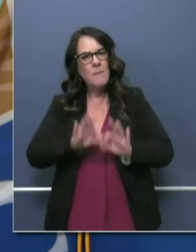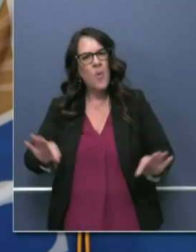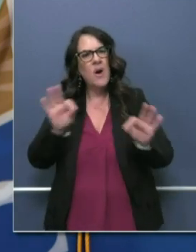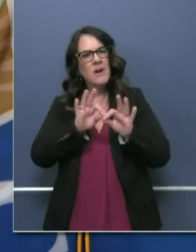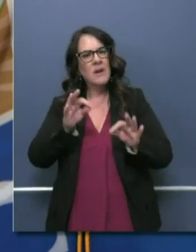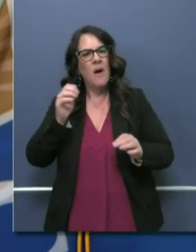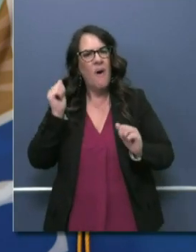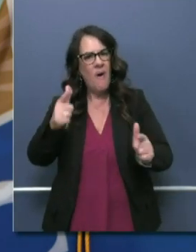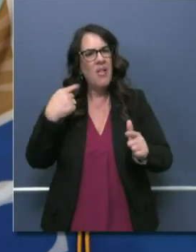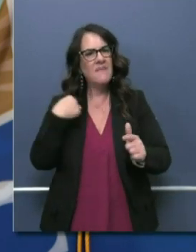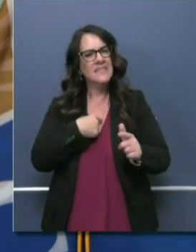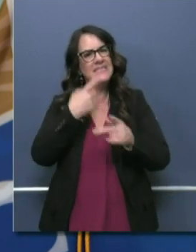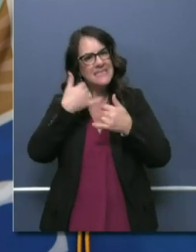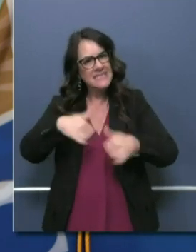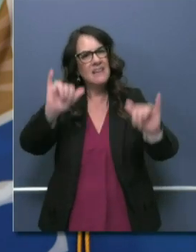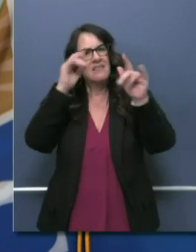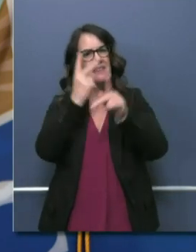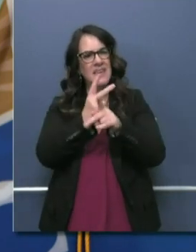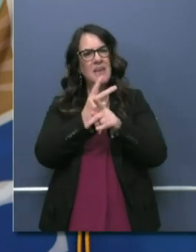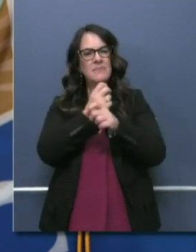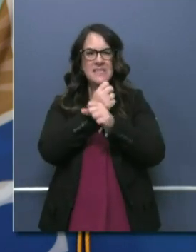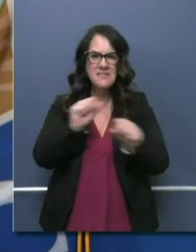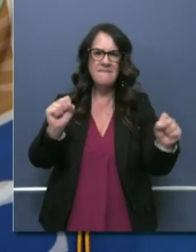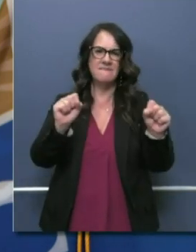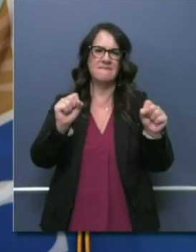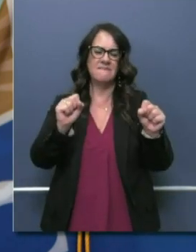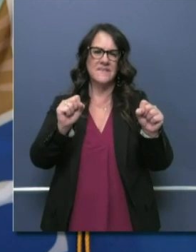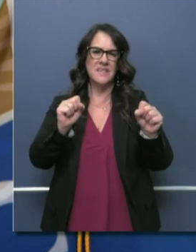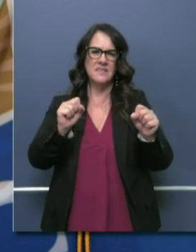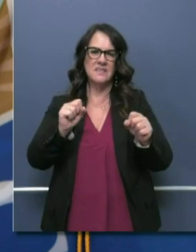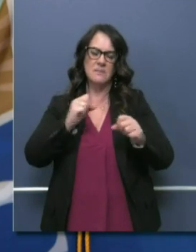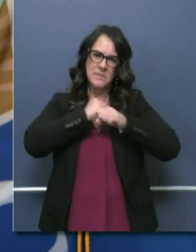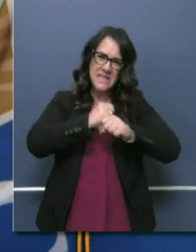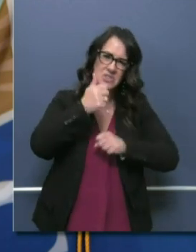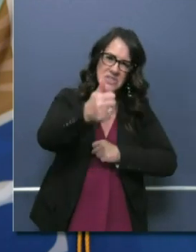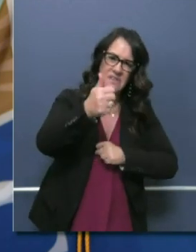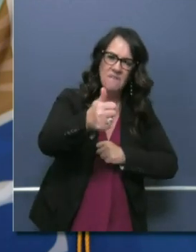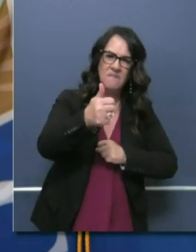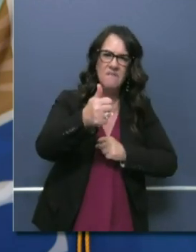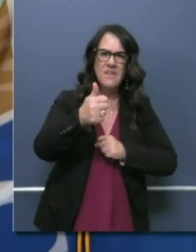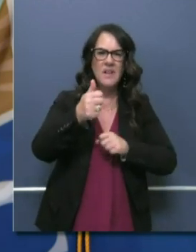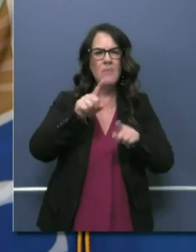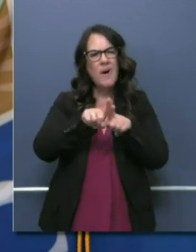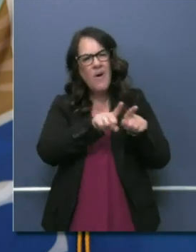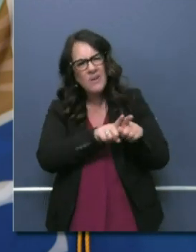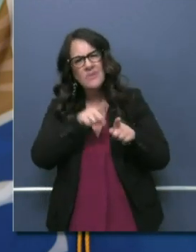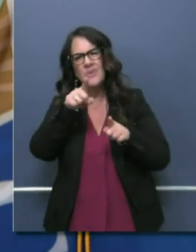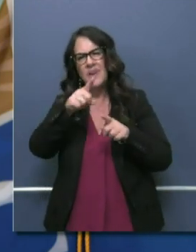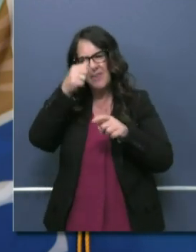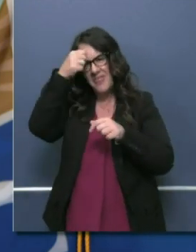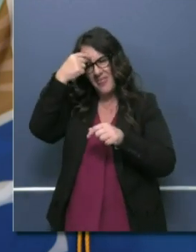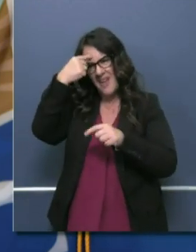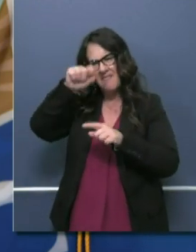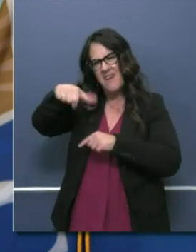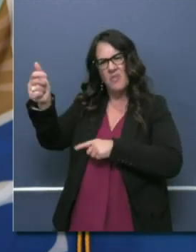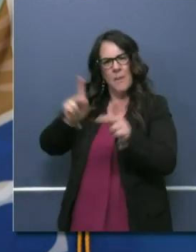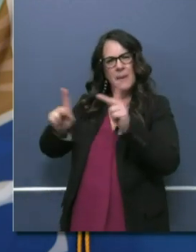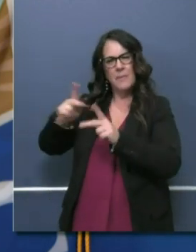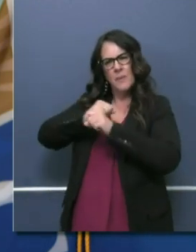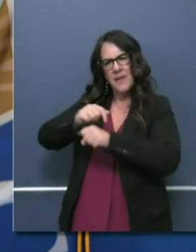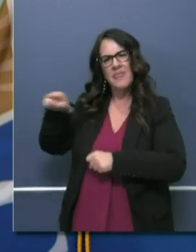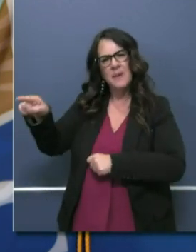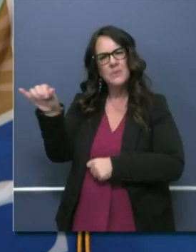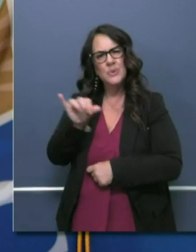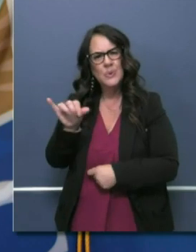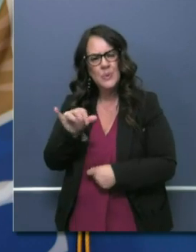can safely, and do so in a way that protects not only your personal health, but the health of others you may come in contact with. I know that